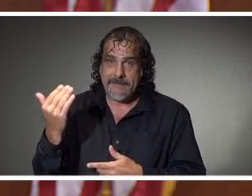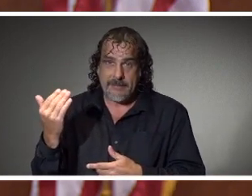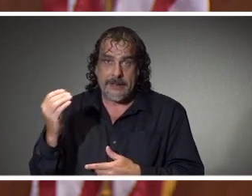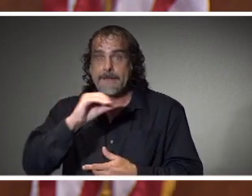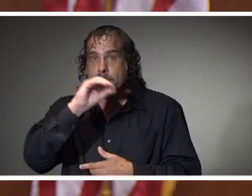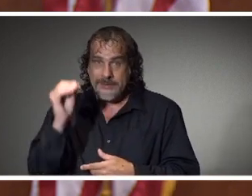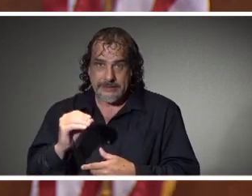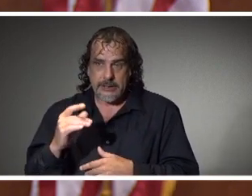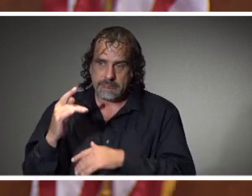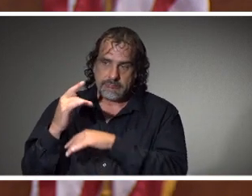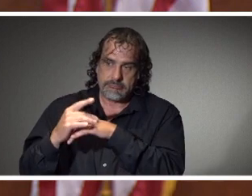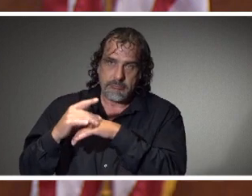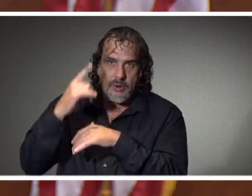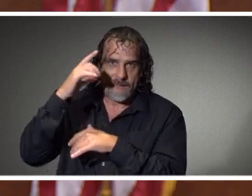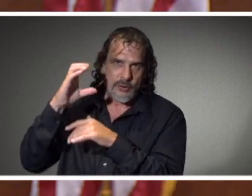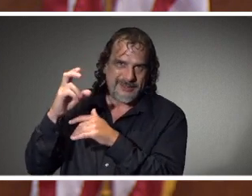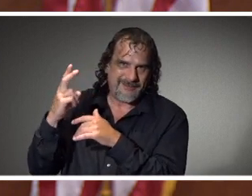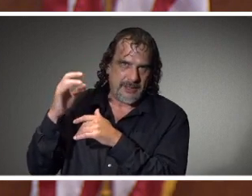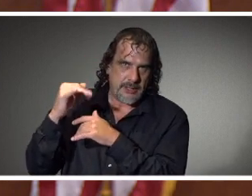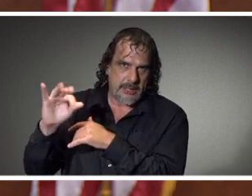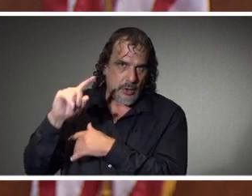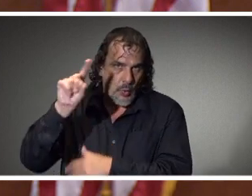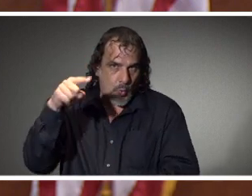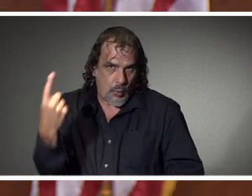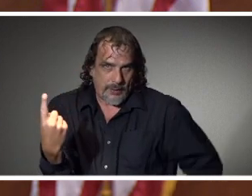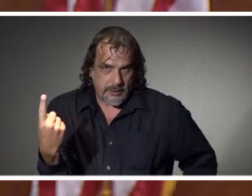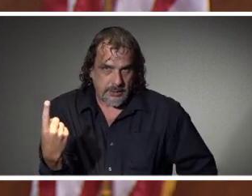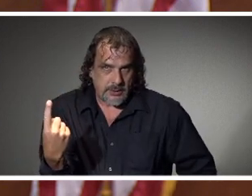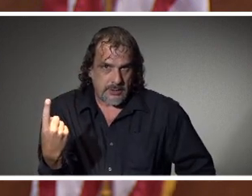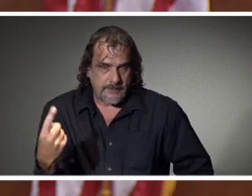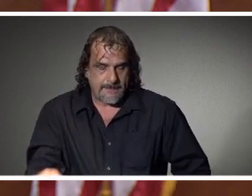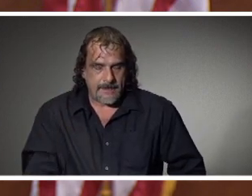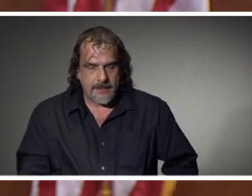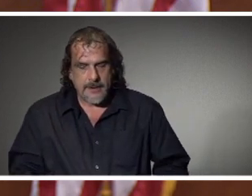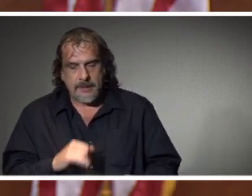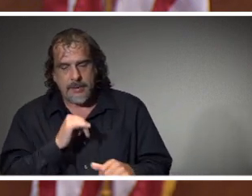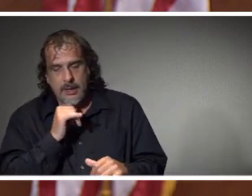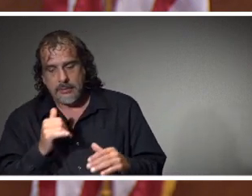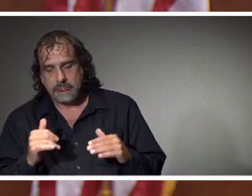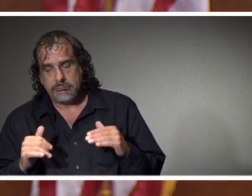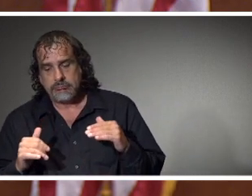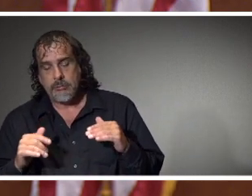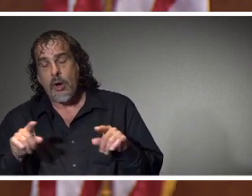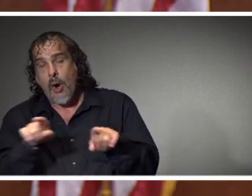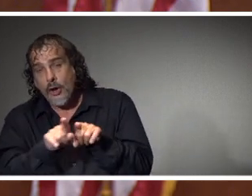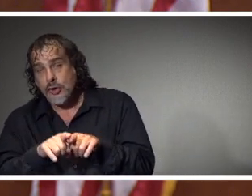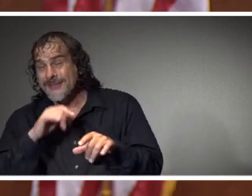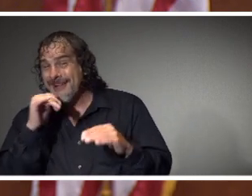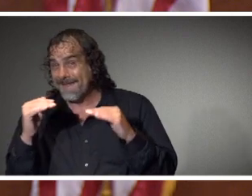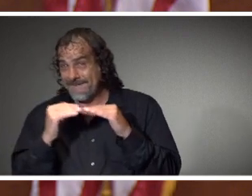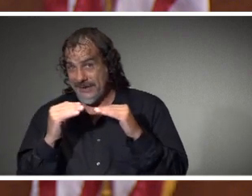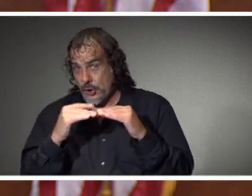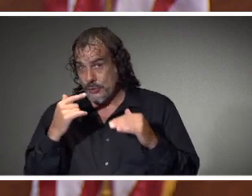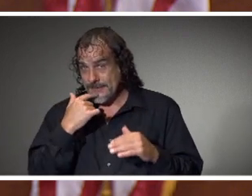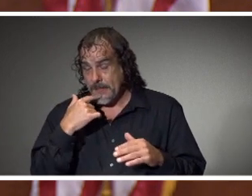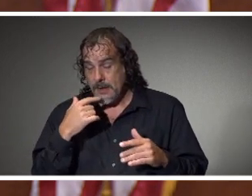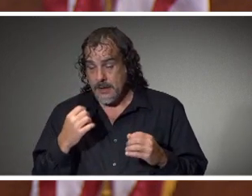requirement. But I think it's also fair to say that in many